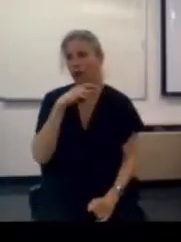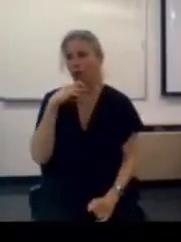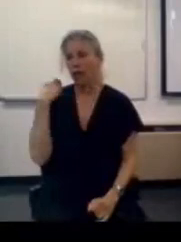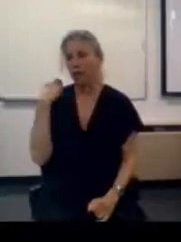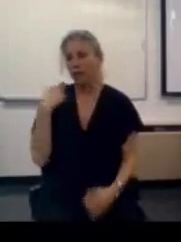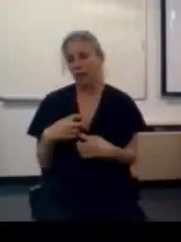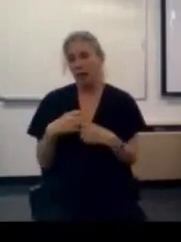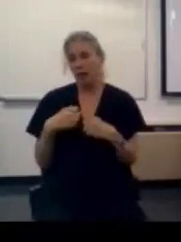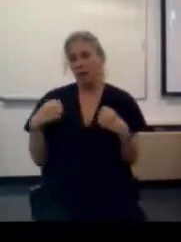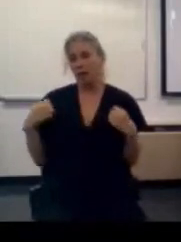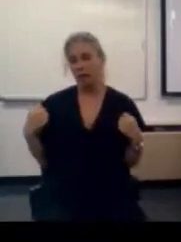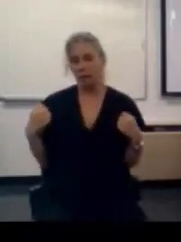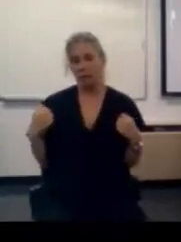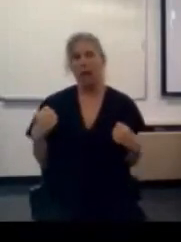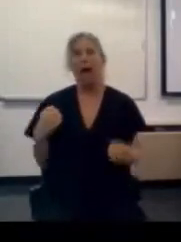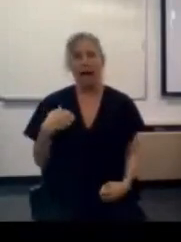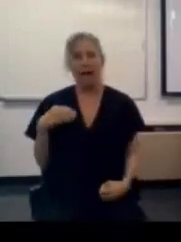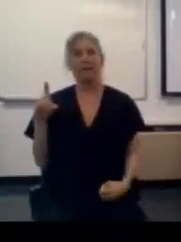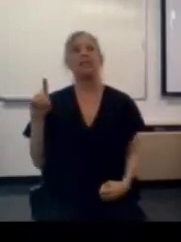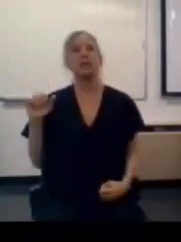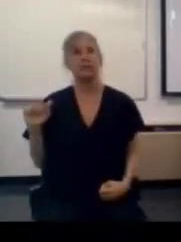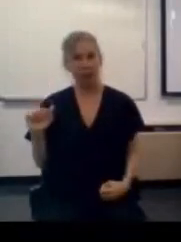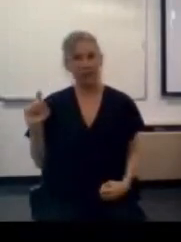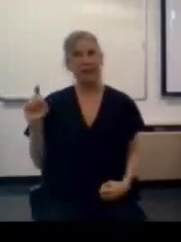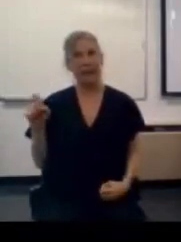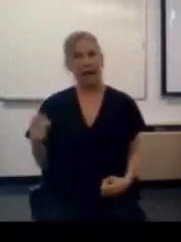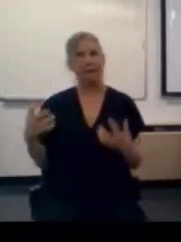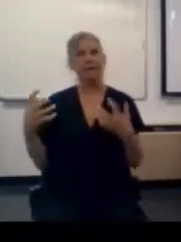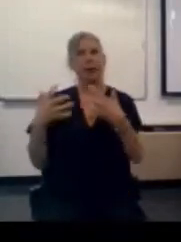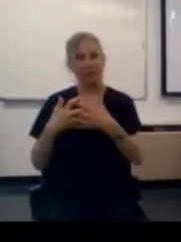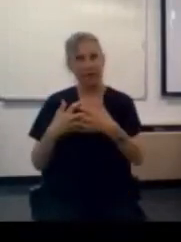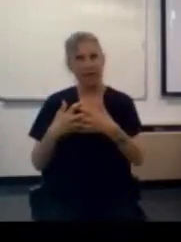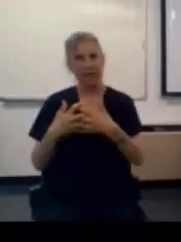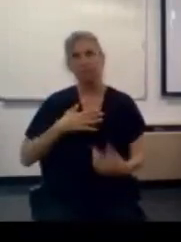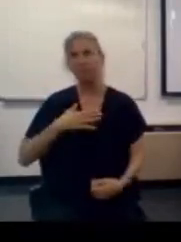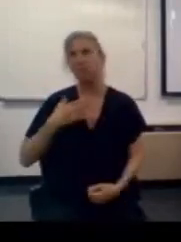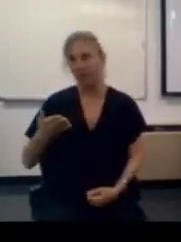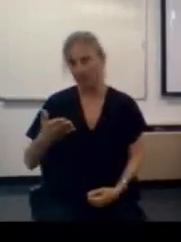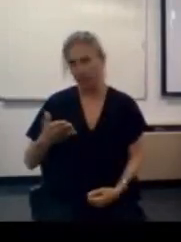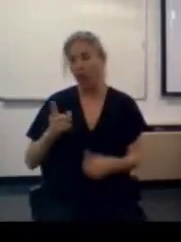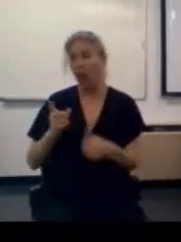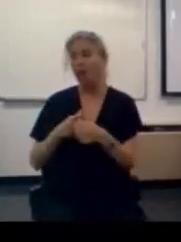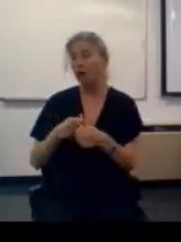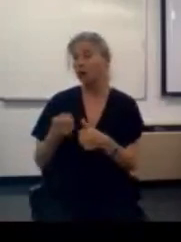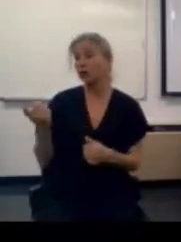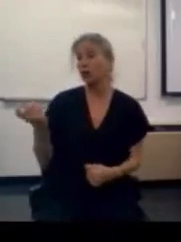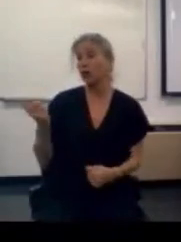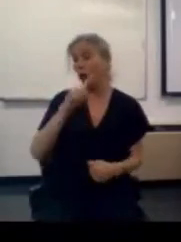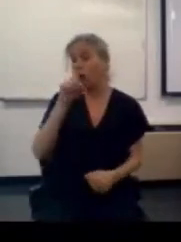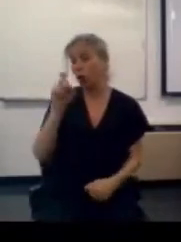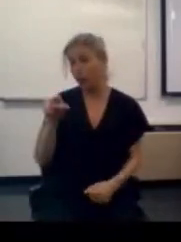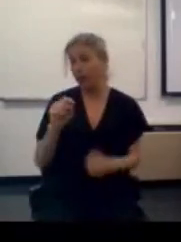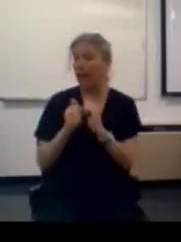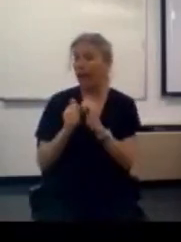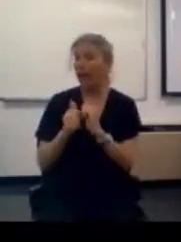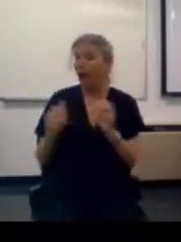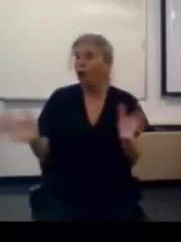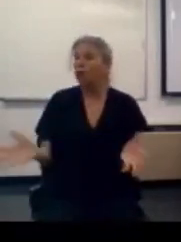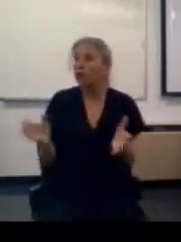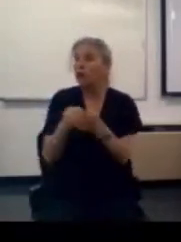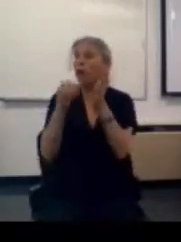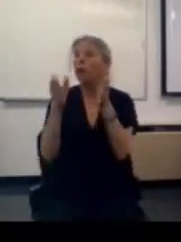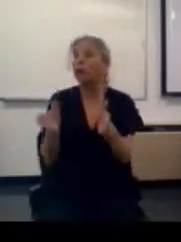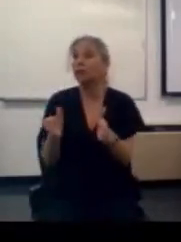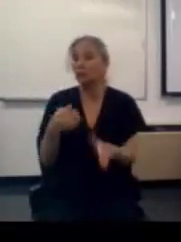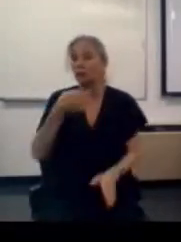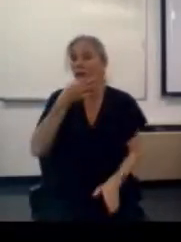that risk, to move into that discomfort, to have the dialogue. Great. Okay, Clarissa, we have our first question. How